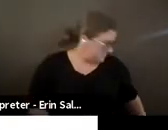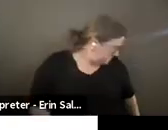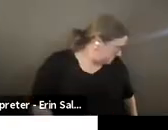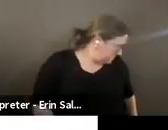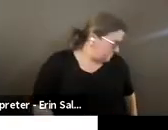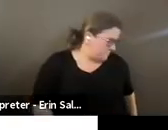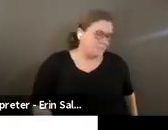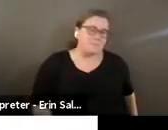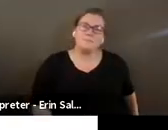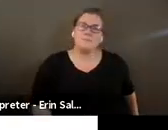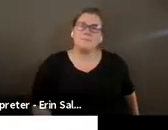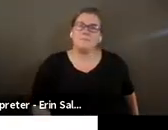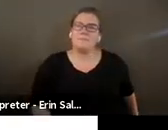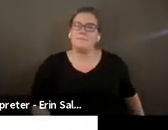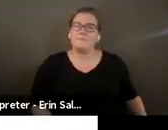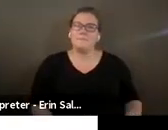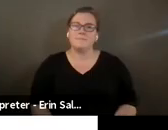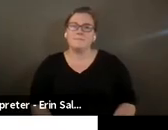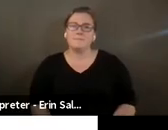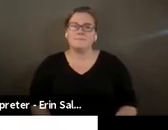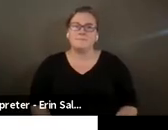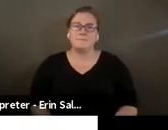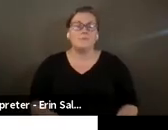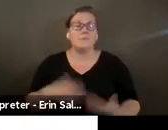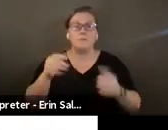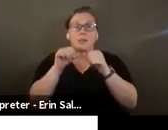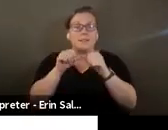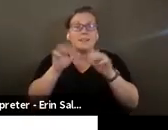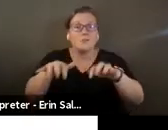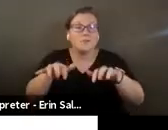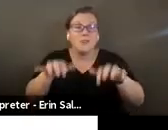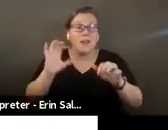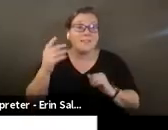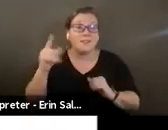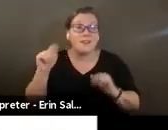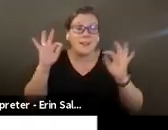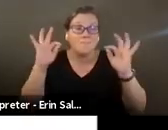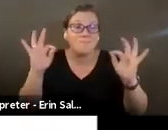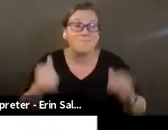Perfect. I will move on now. Folks, continue to put questions in the chat. This is great.